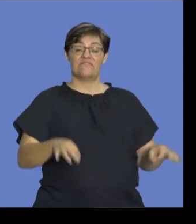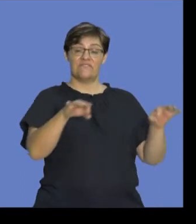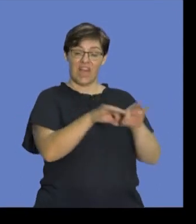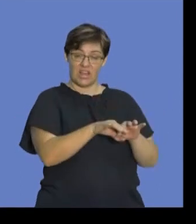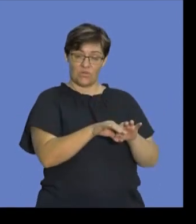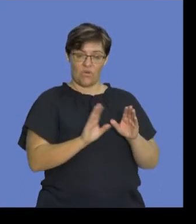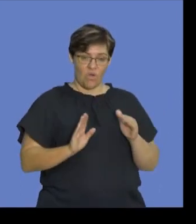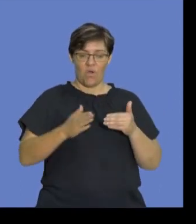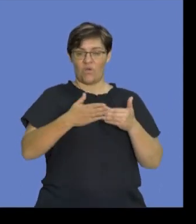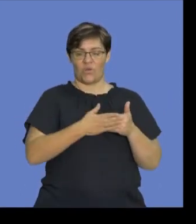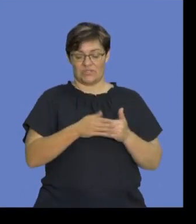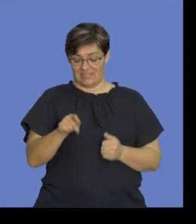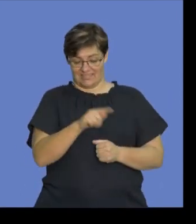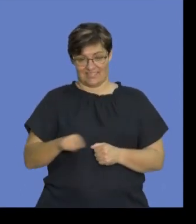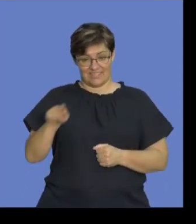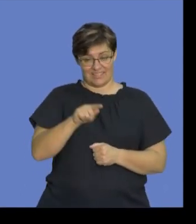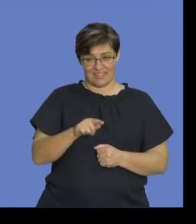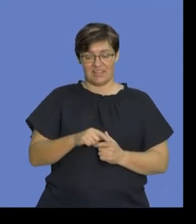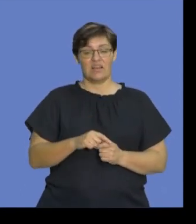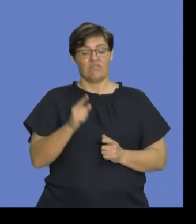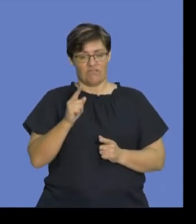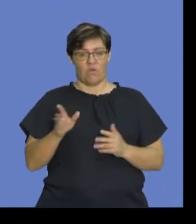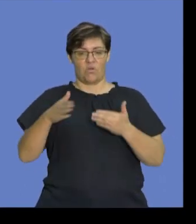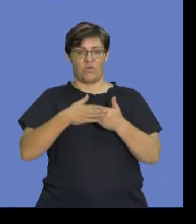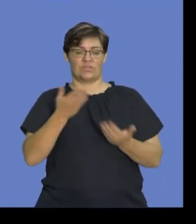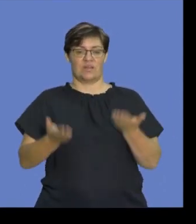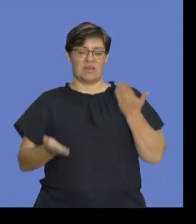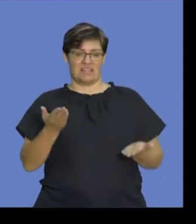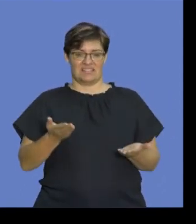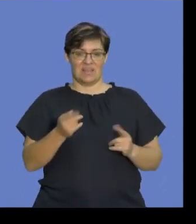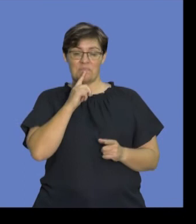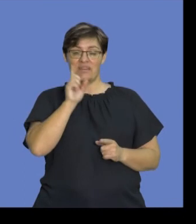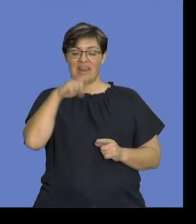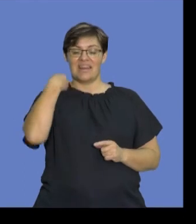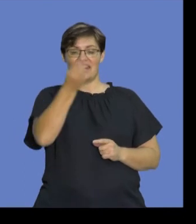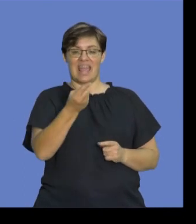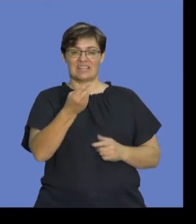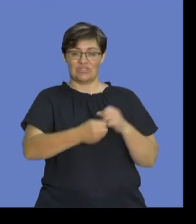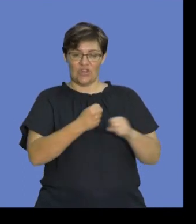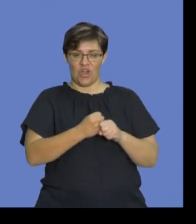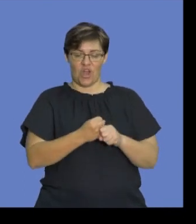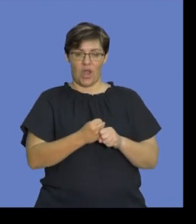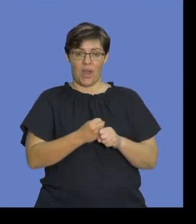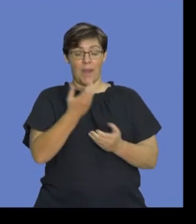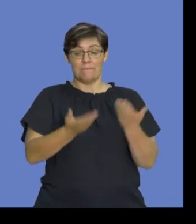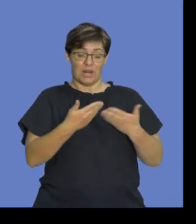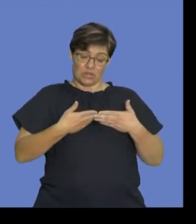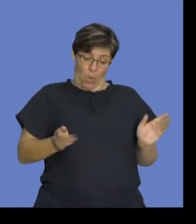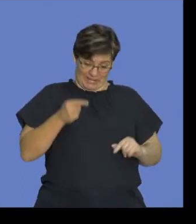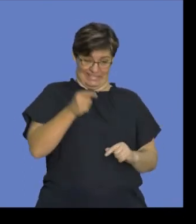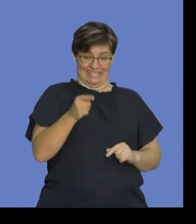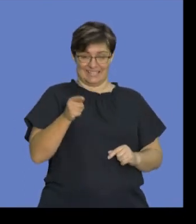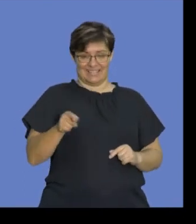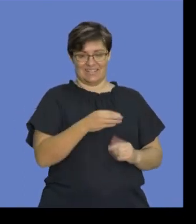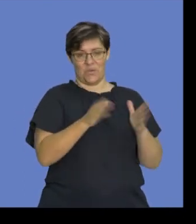you the value of the closing. This one here will be your closing balance. That means next year's opening